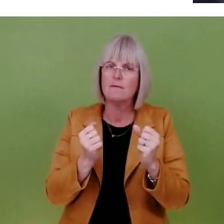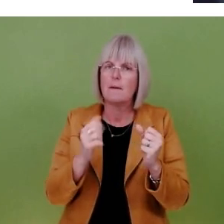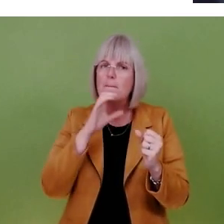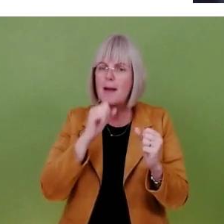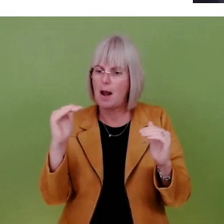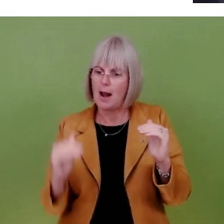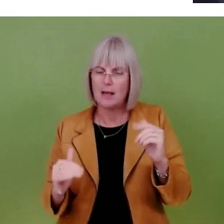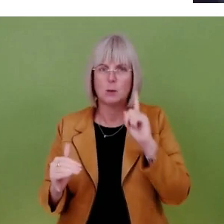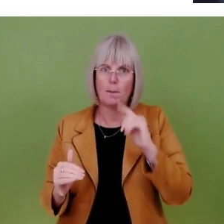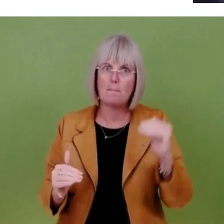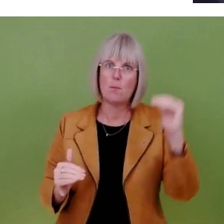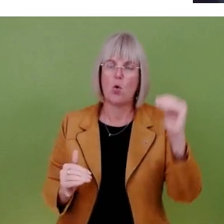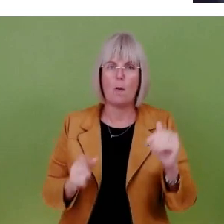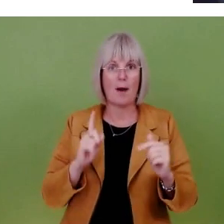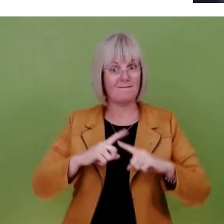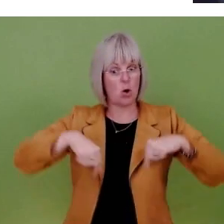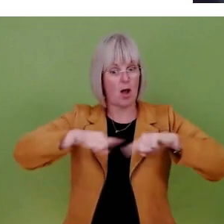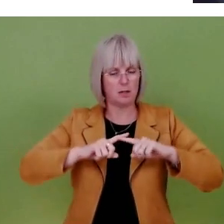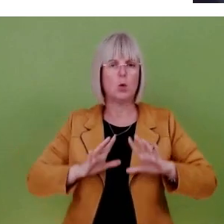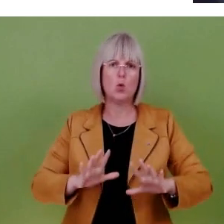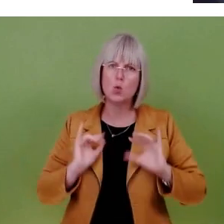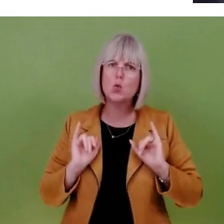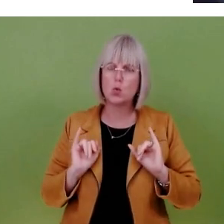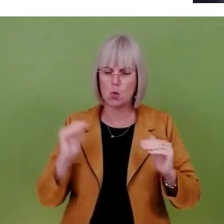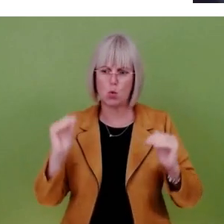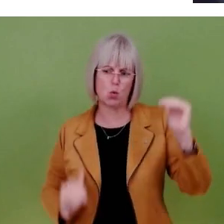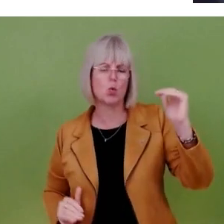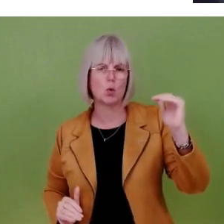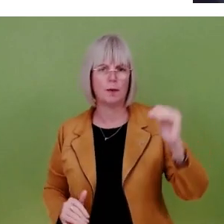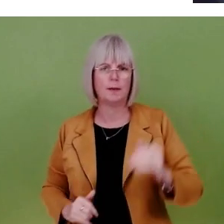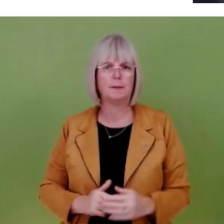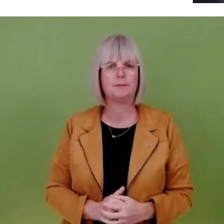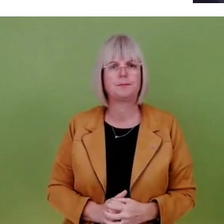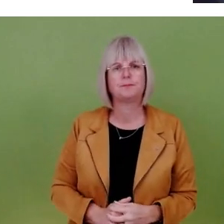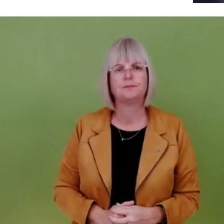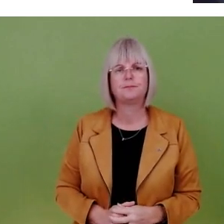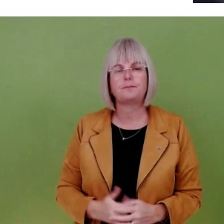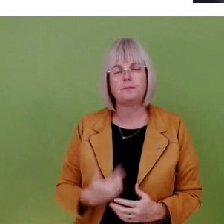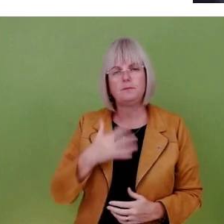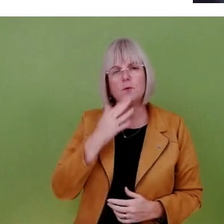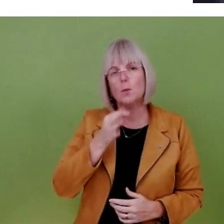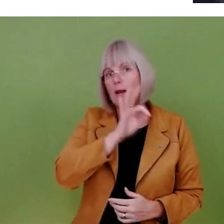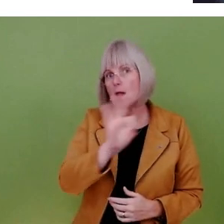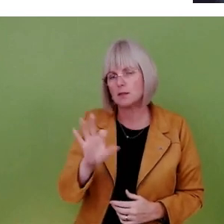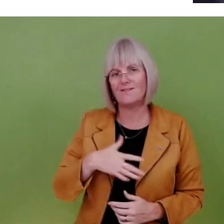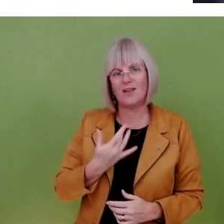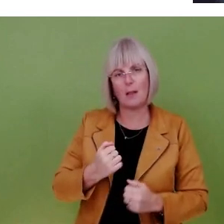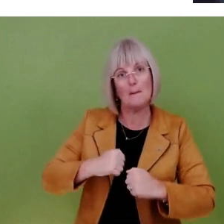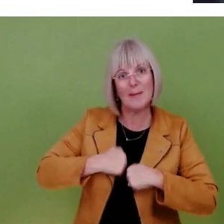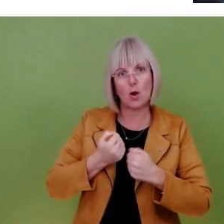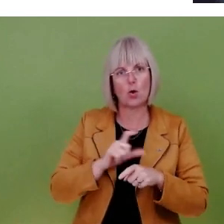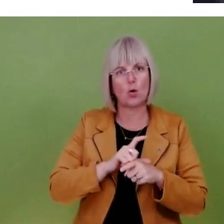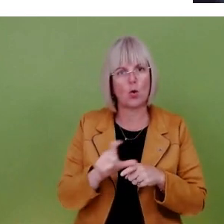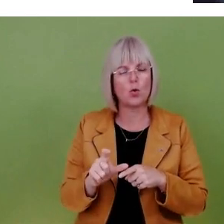asked students about the barriers that they have to feeling at home and belonging on the course, while white majority students tended to cite themes of